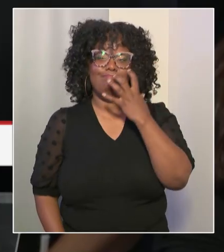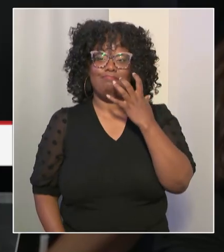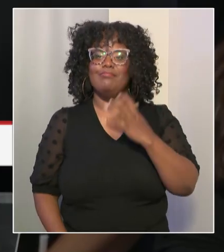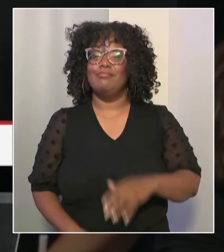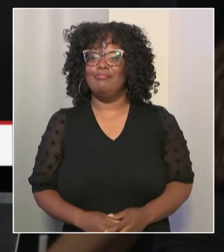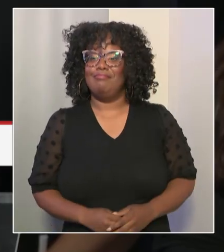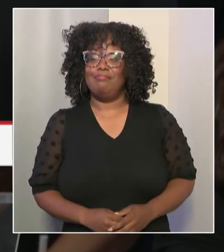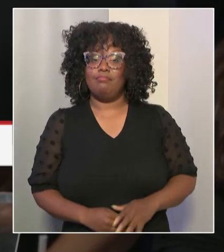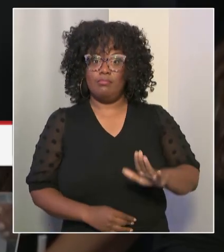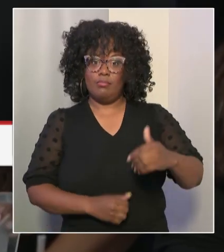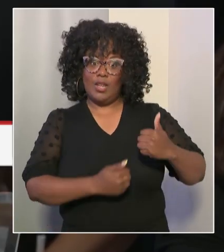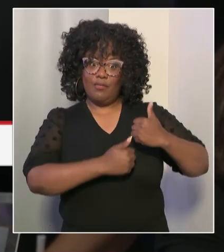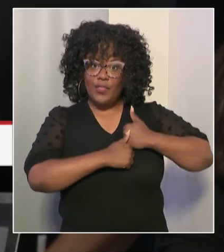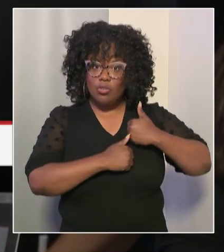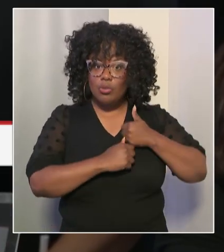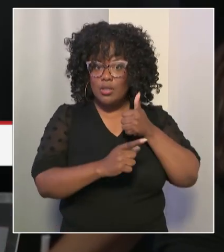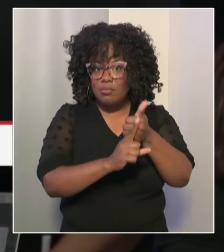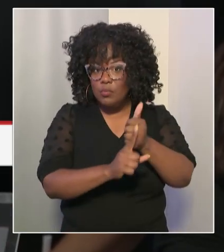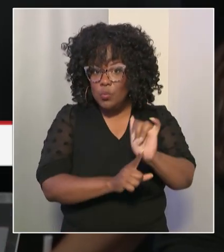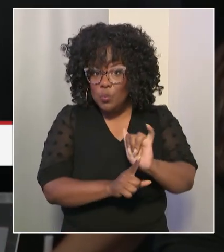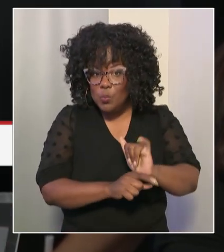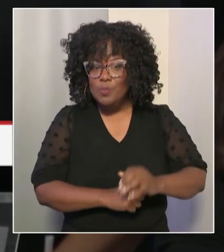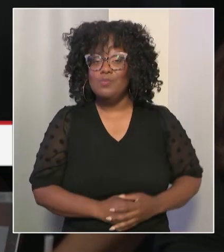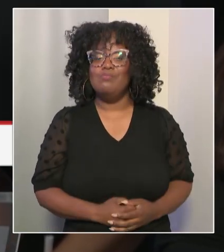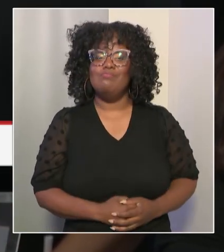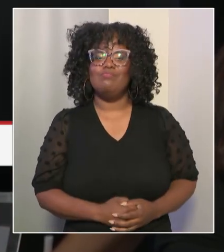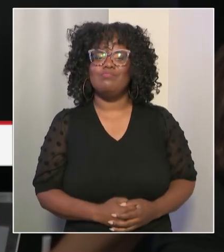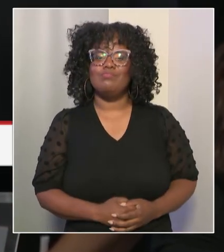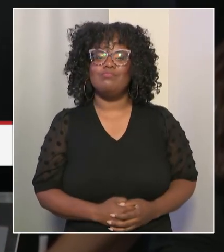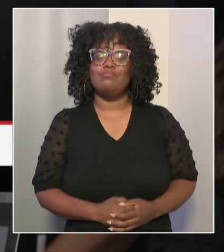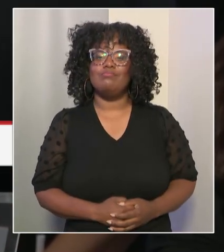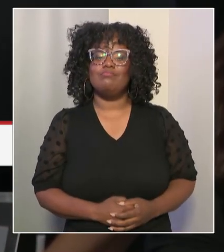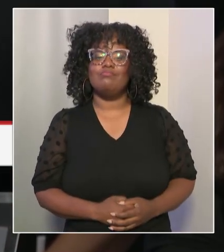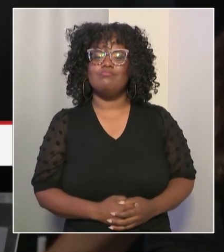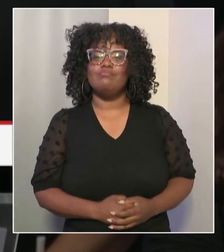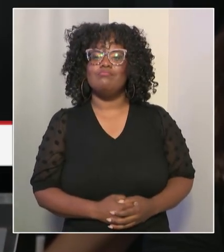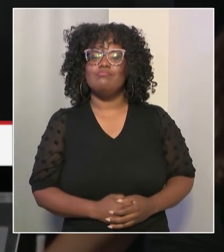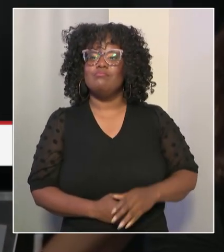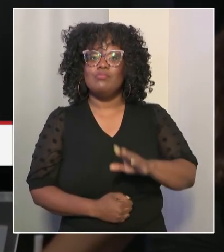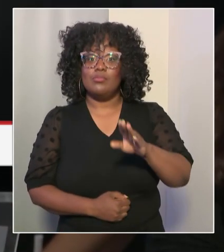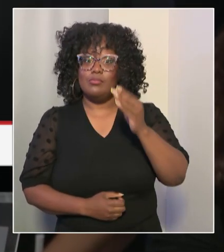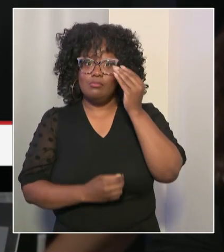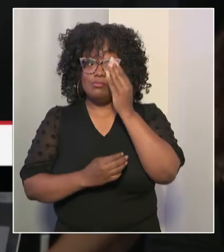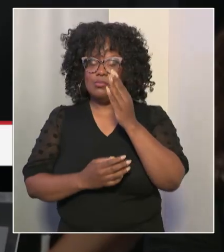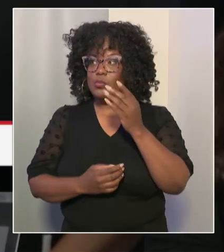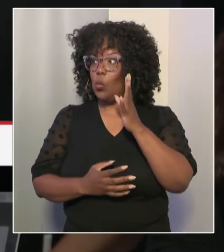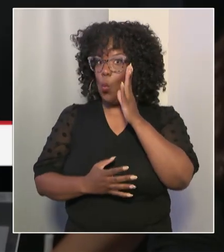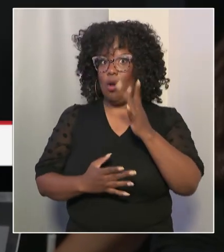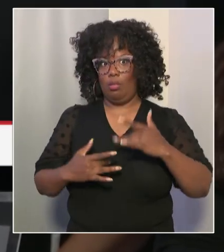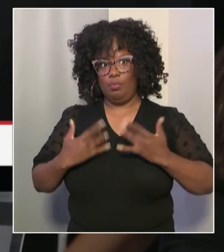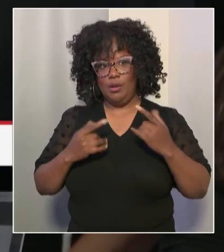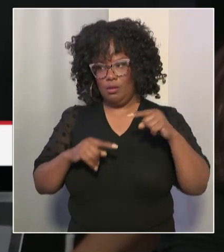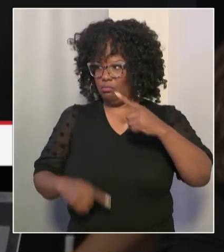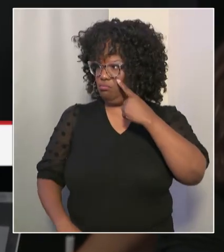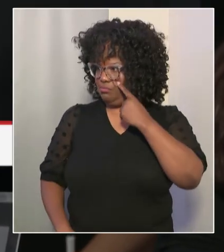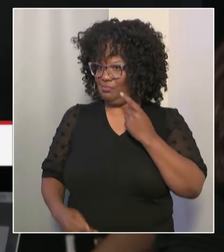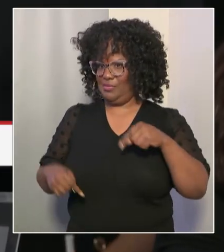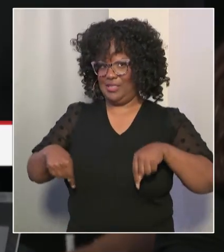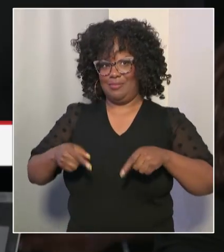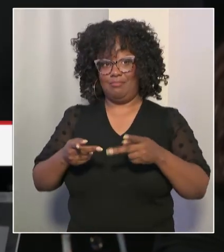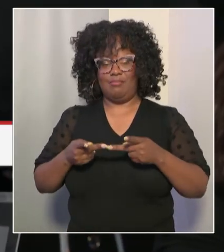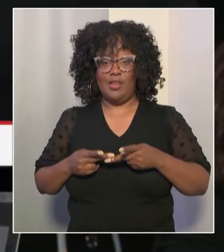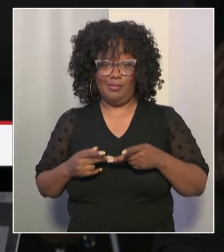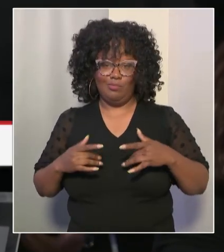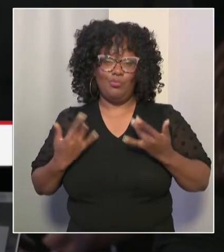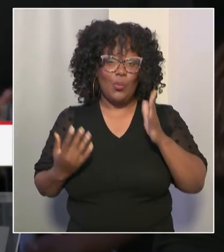McMillan Drive, and I know he would be very excited to see this new facility. The importance of this milestone is not lost